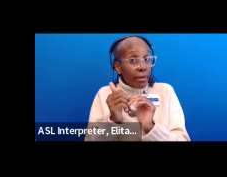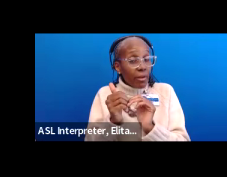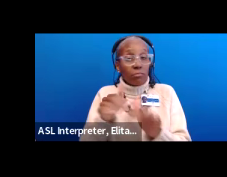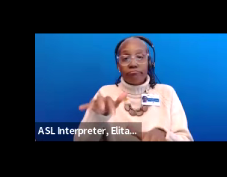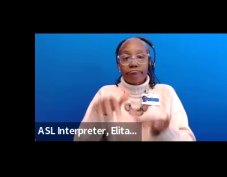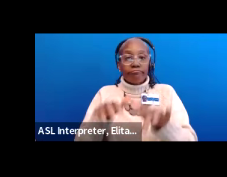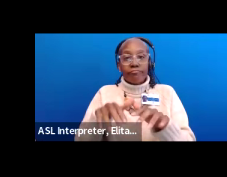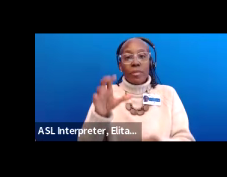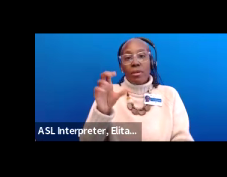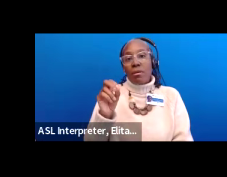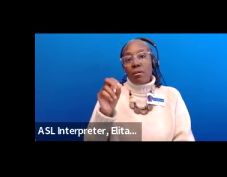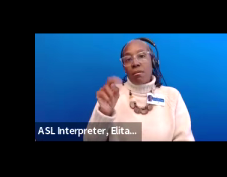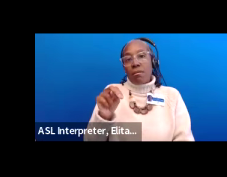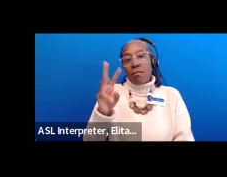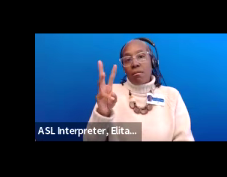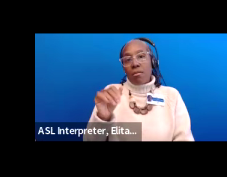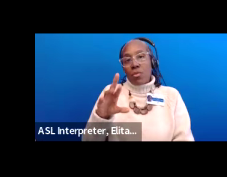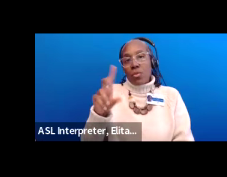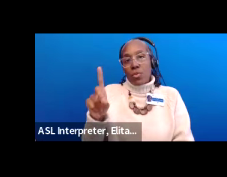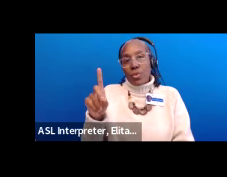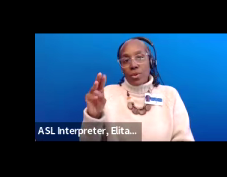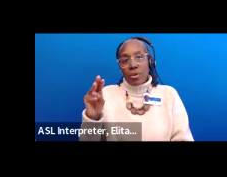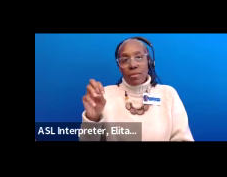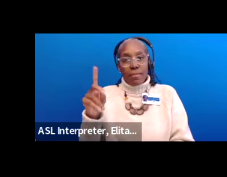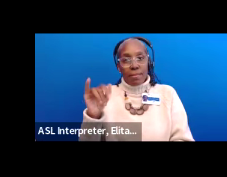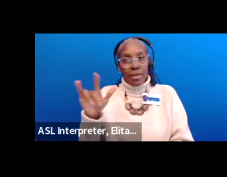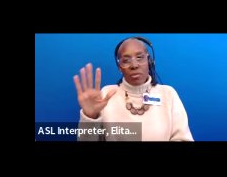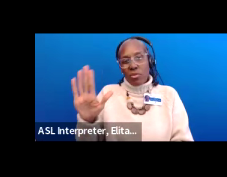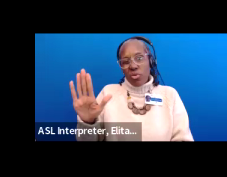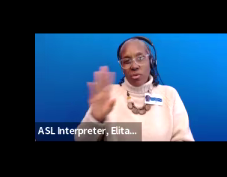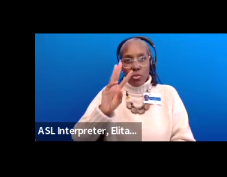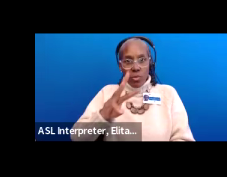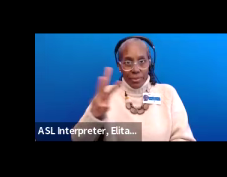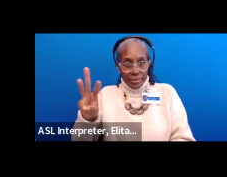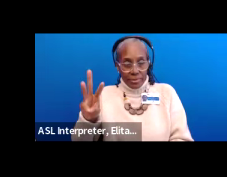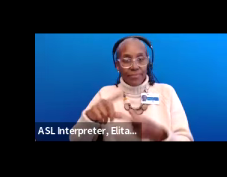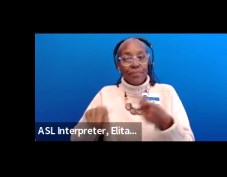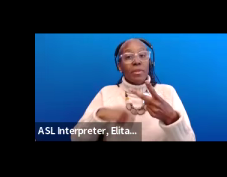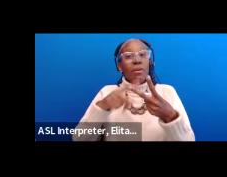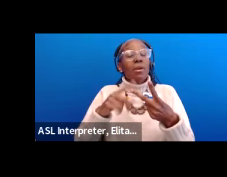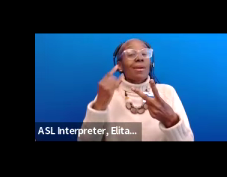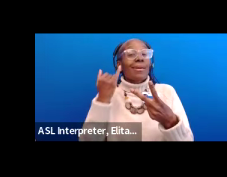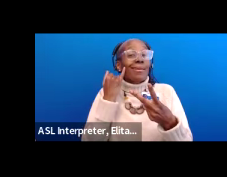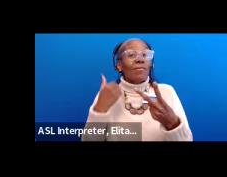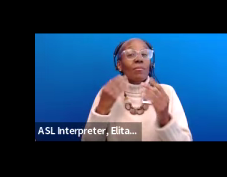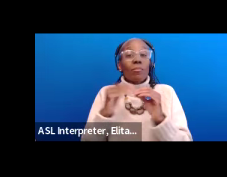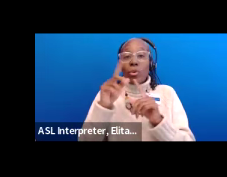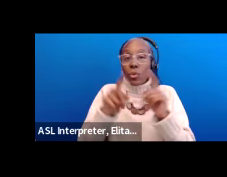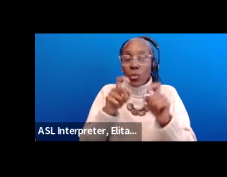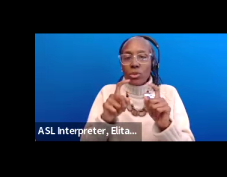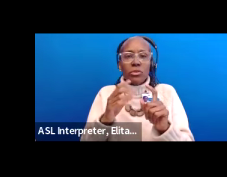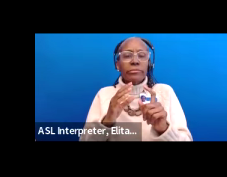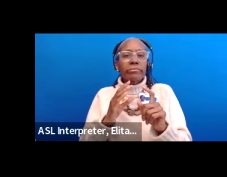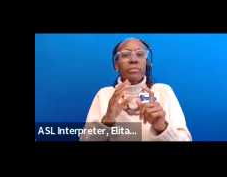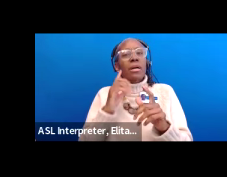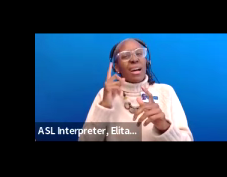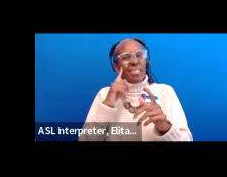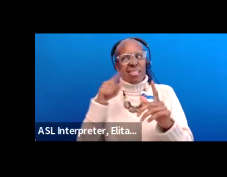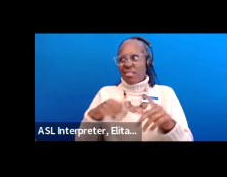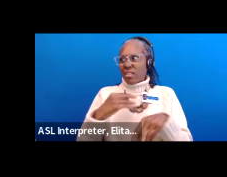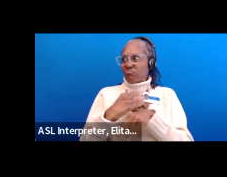to Onward Medical's website. There's also for more inquiries or questions, because I think we have reached